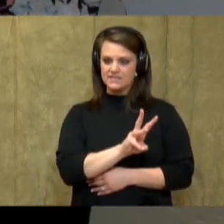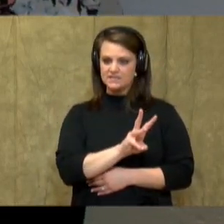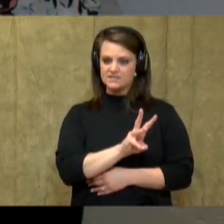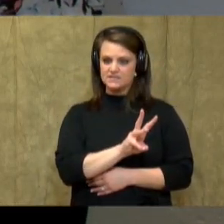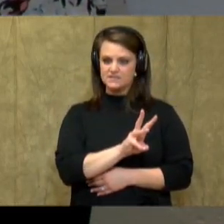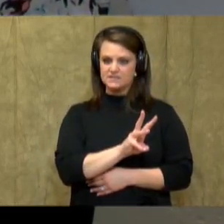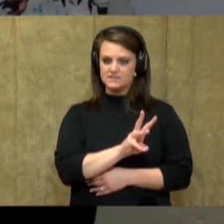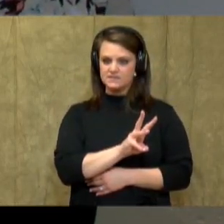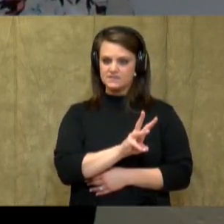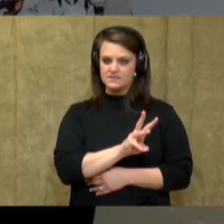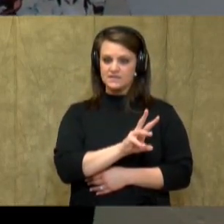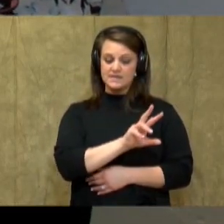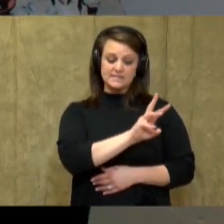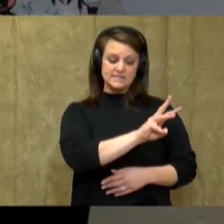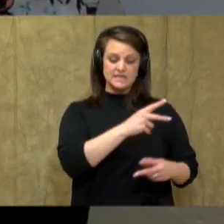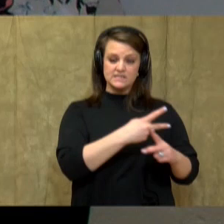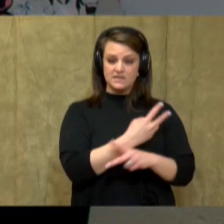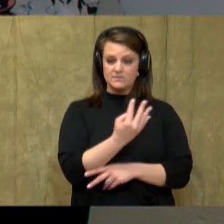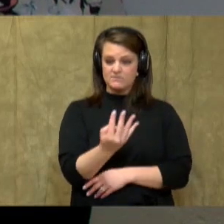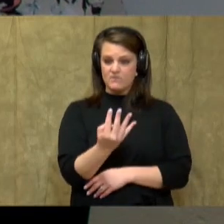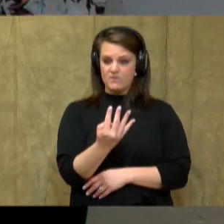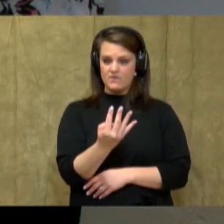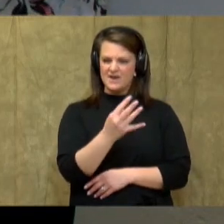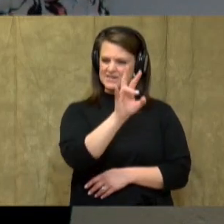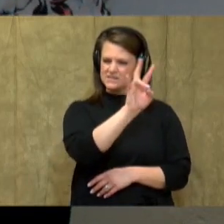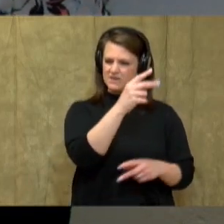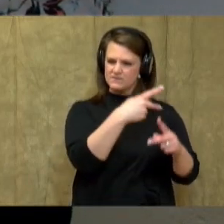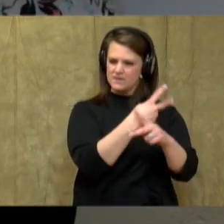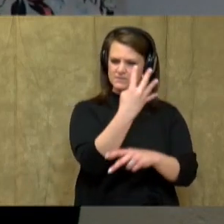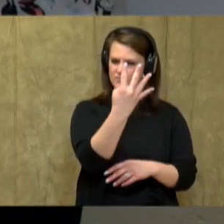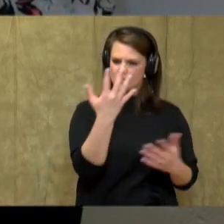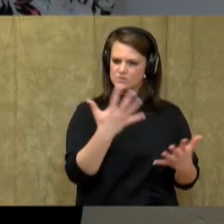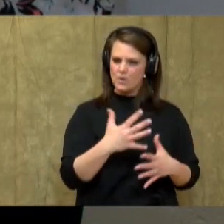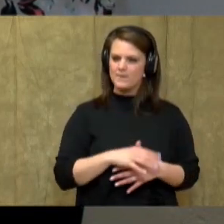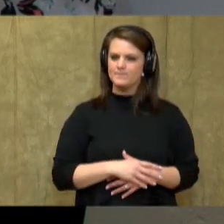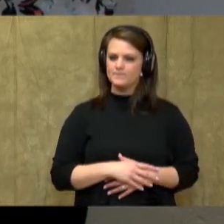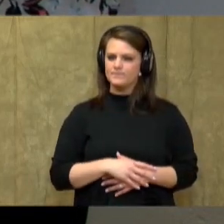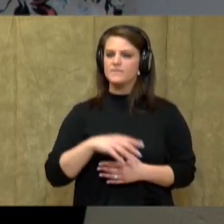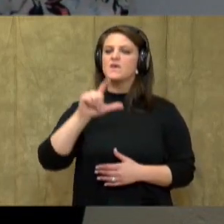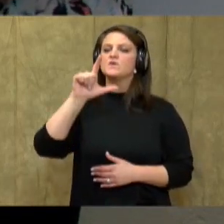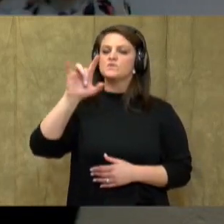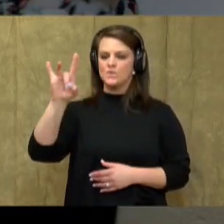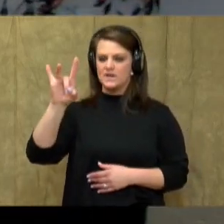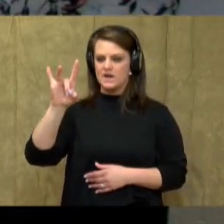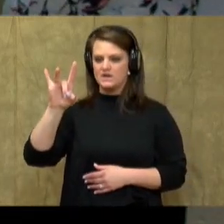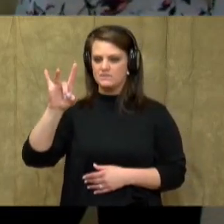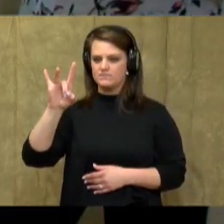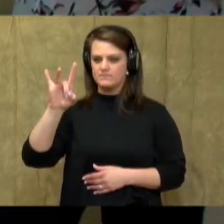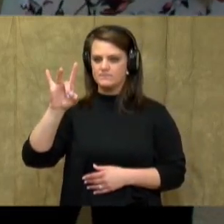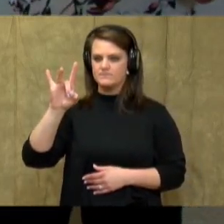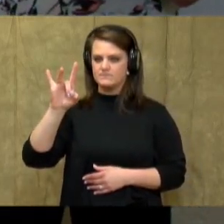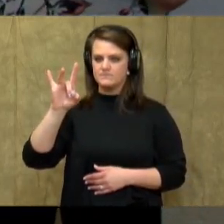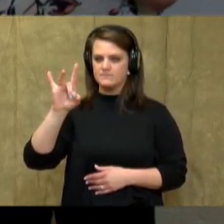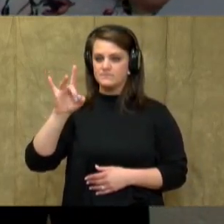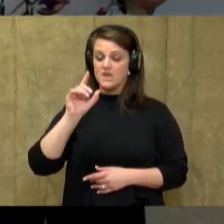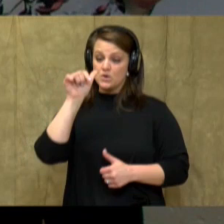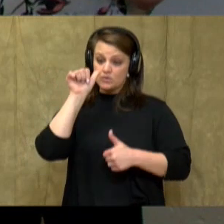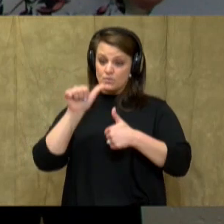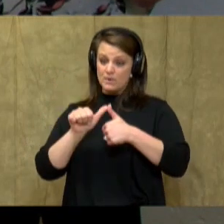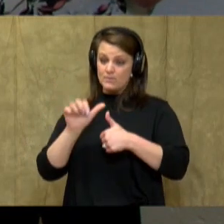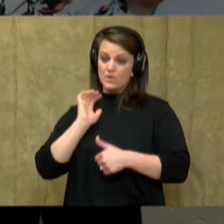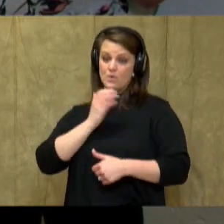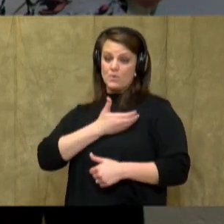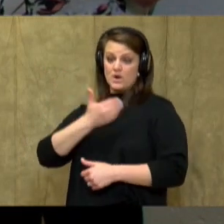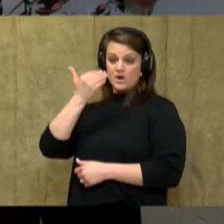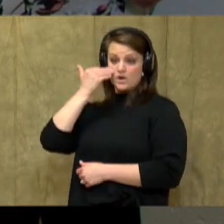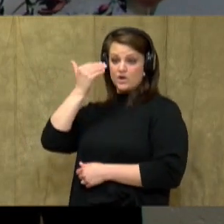6 times 4. What is 7 times 4? 28. Now remember, we already knew that this